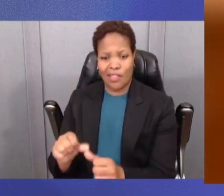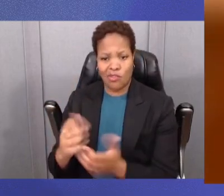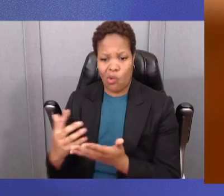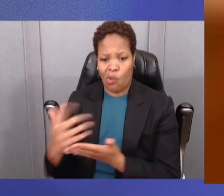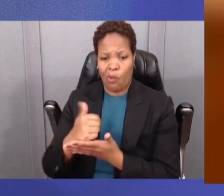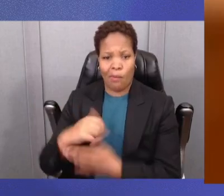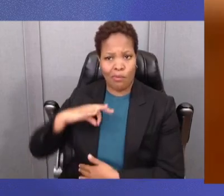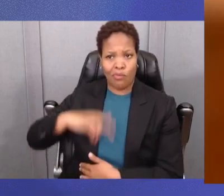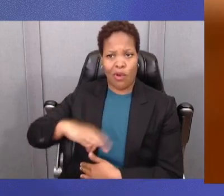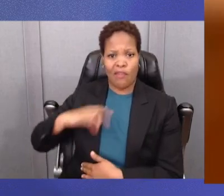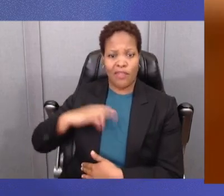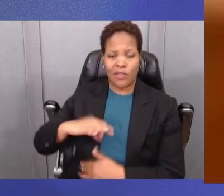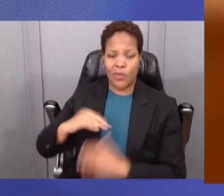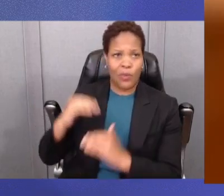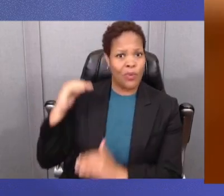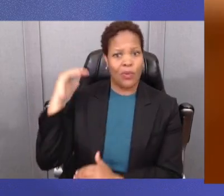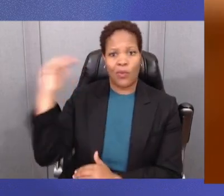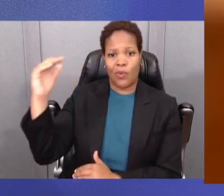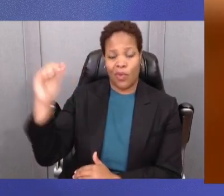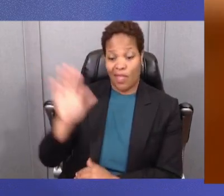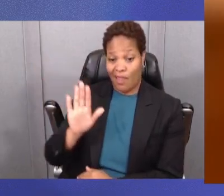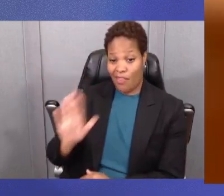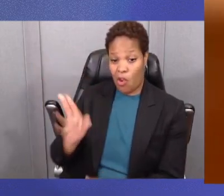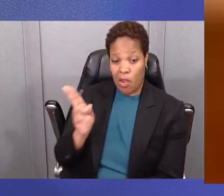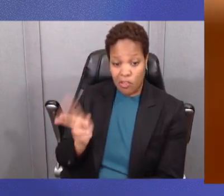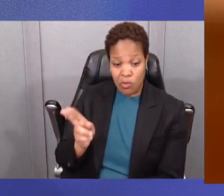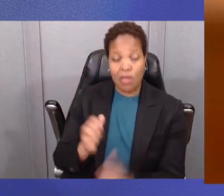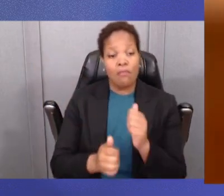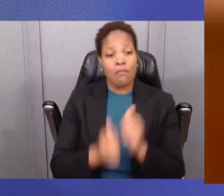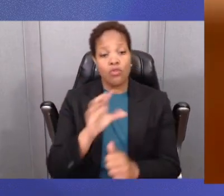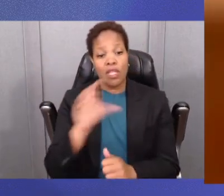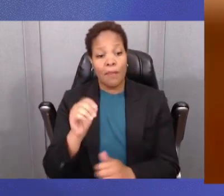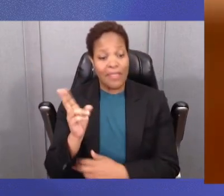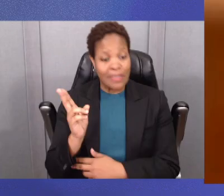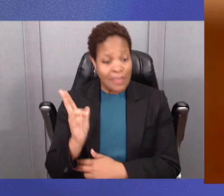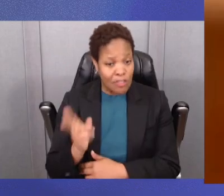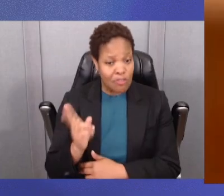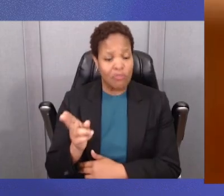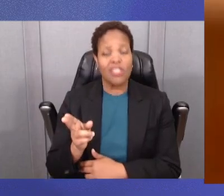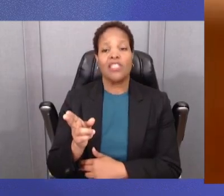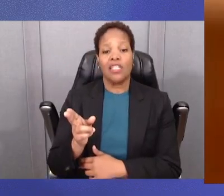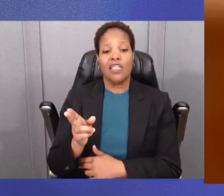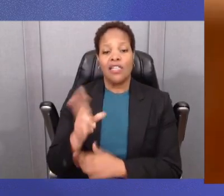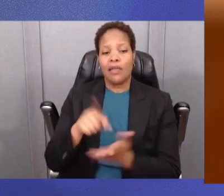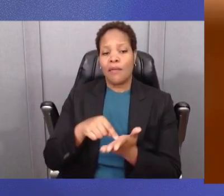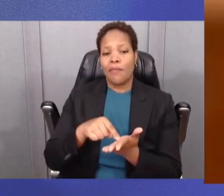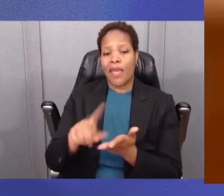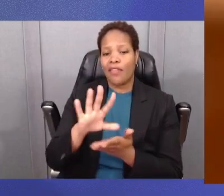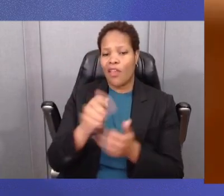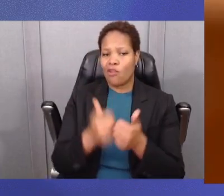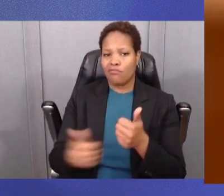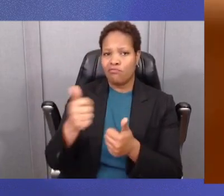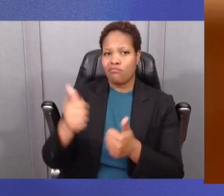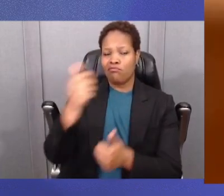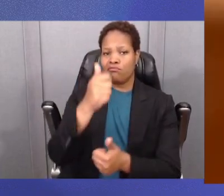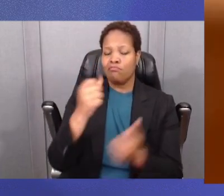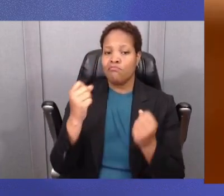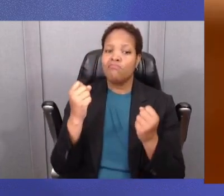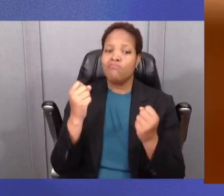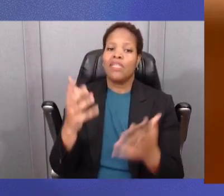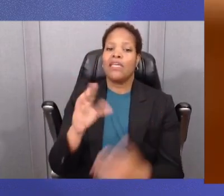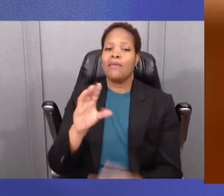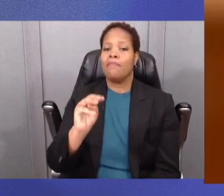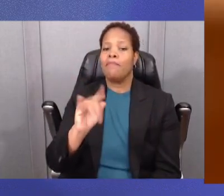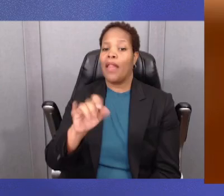history and in most companies' history, paying its executives in the many millions of dollars